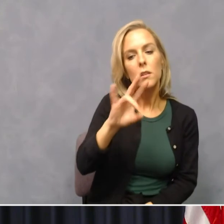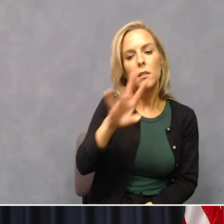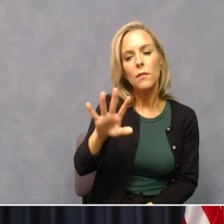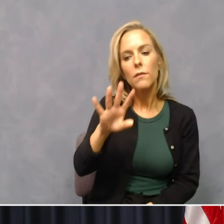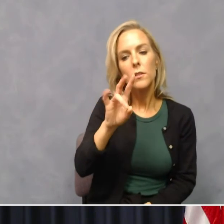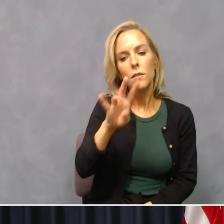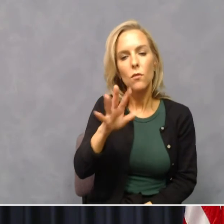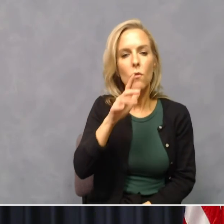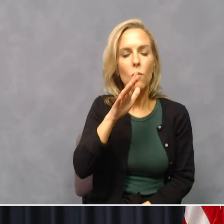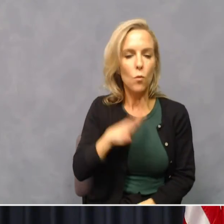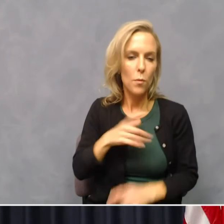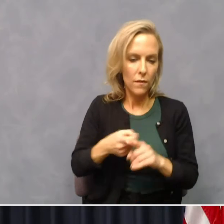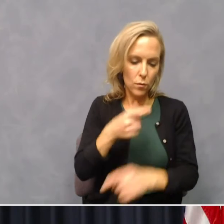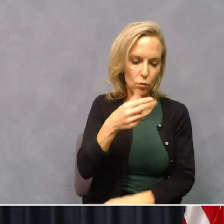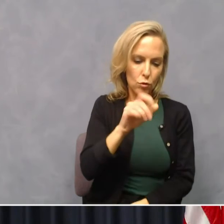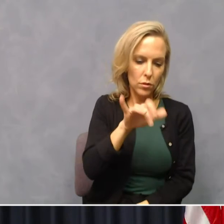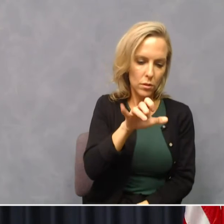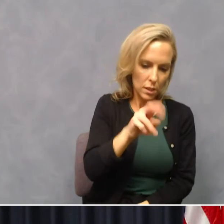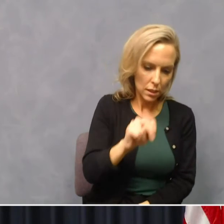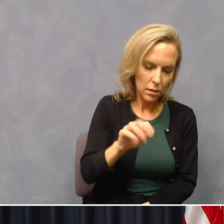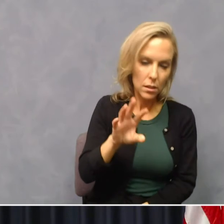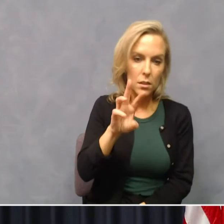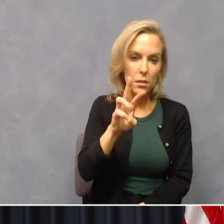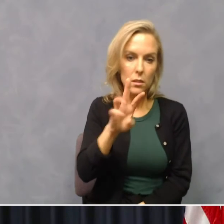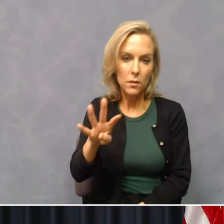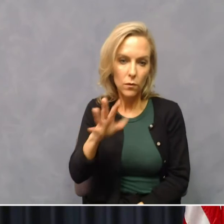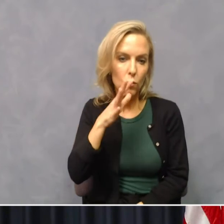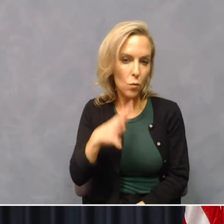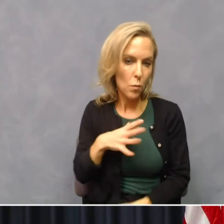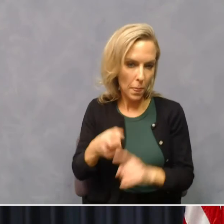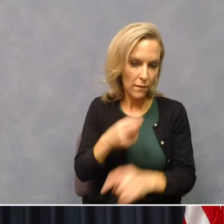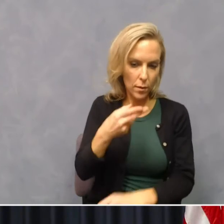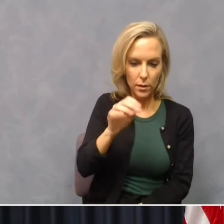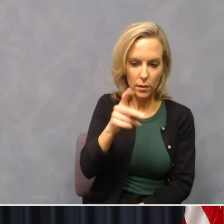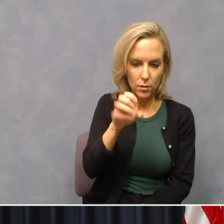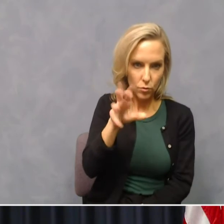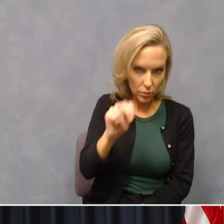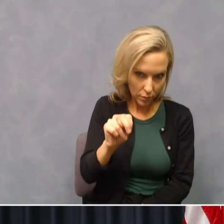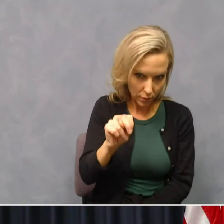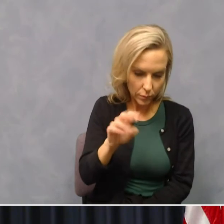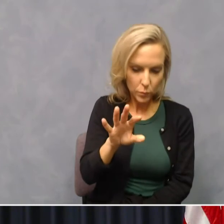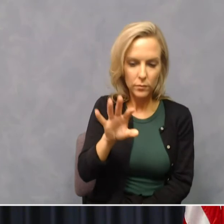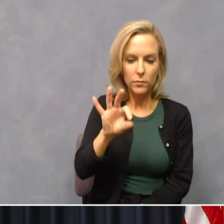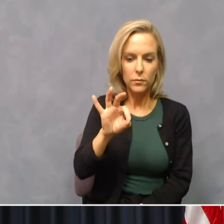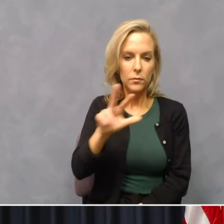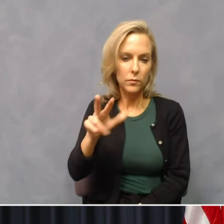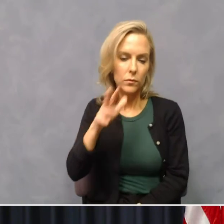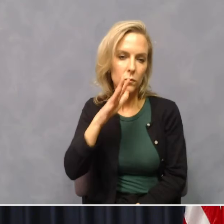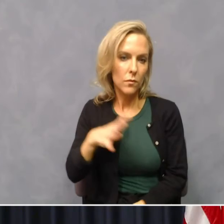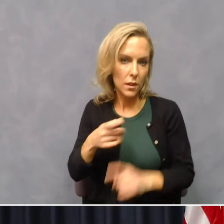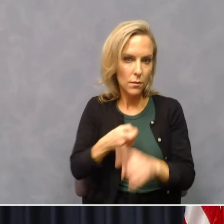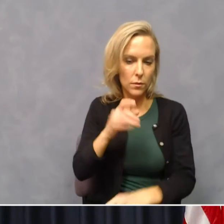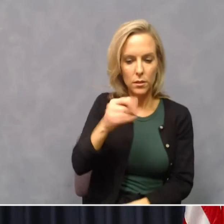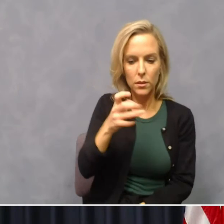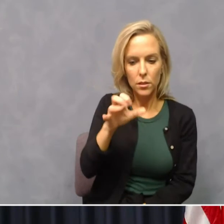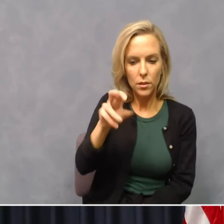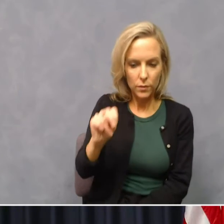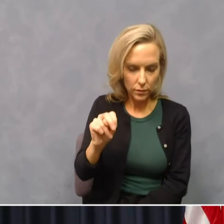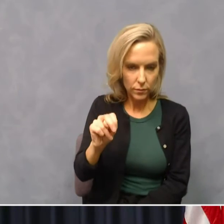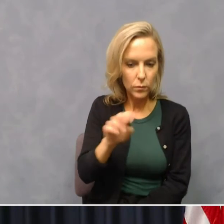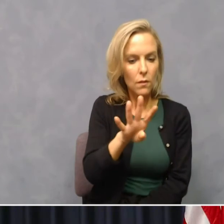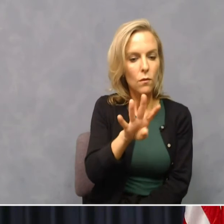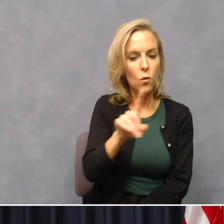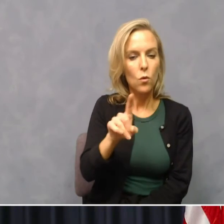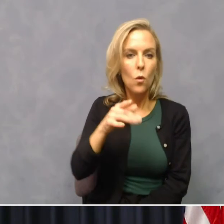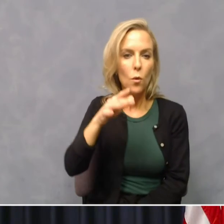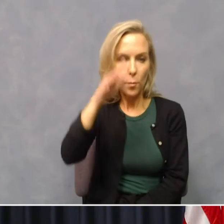Grayson County, a 64-year-old woman from Henderson, a 93-year-old woman from Jefferson, a 41-year-old